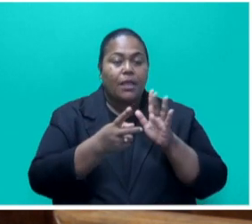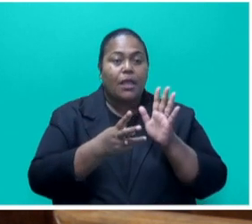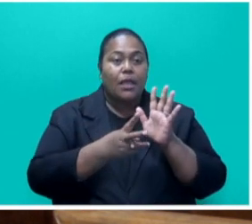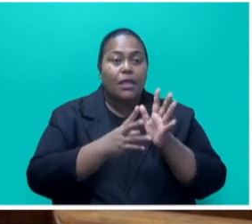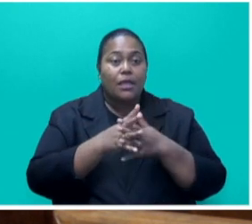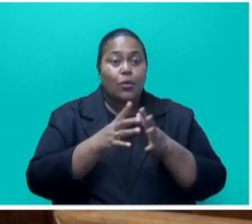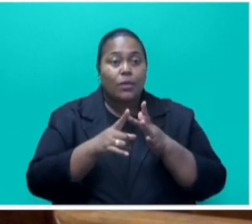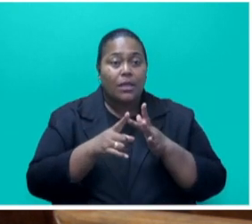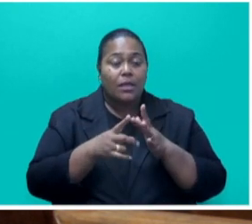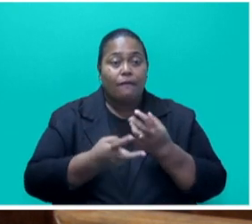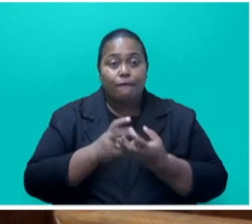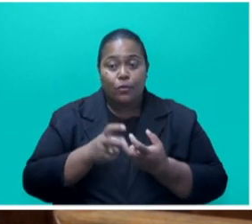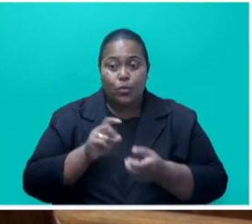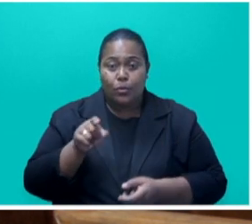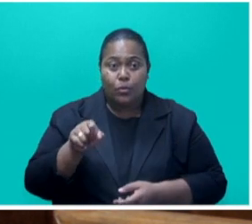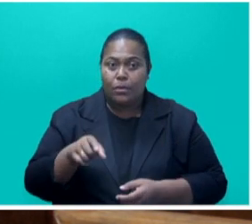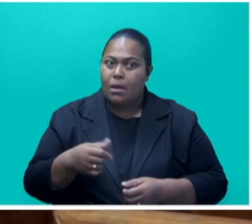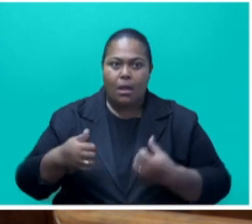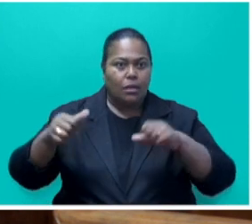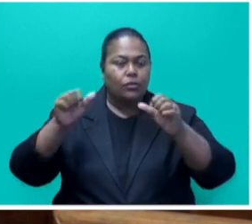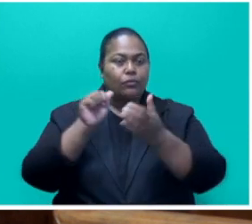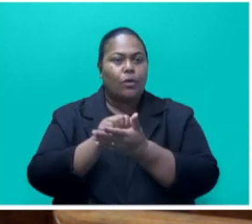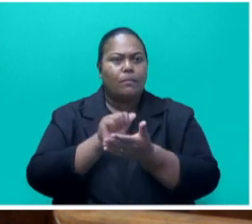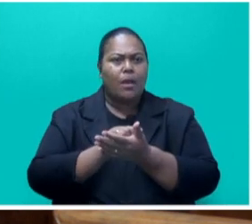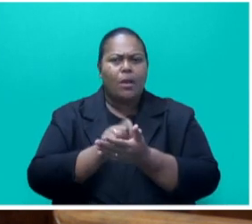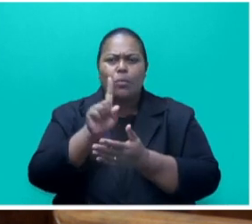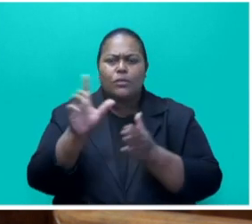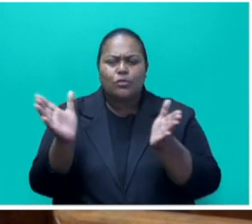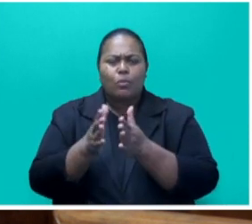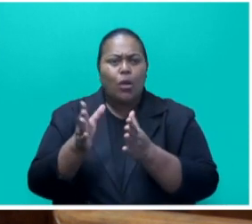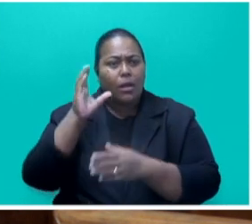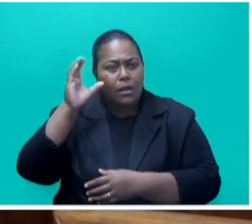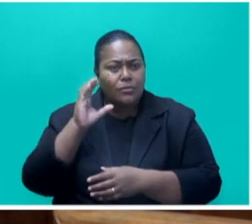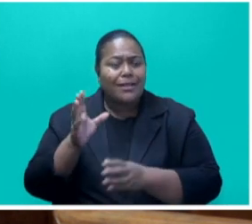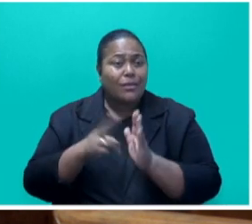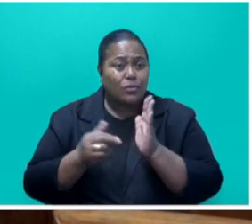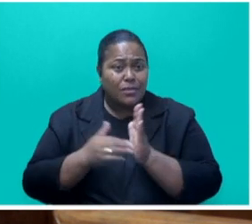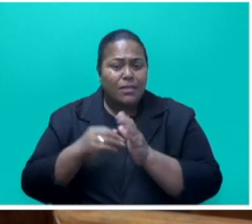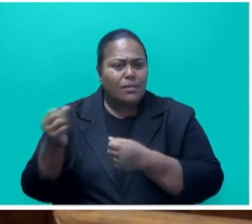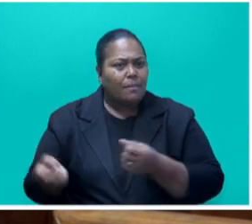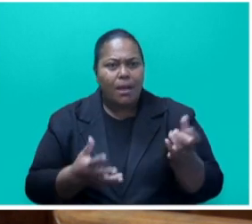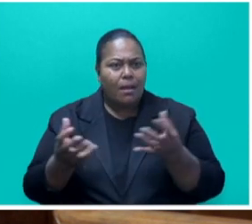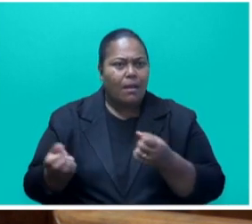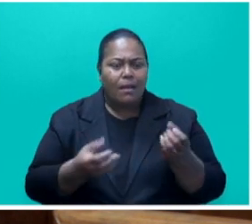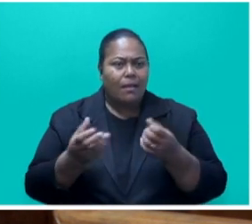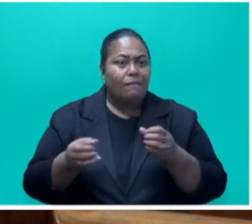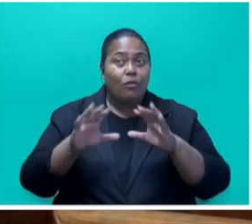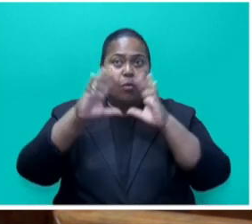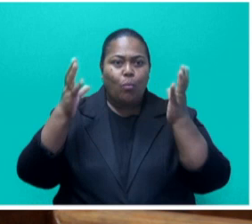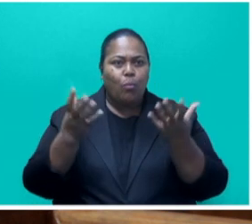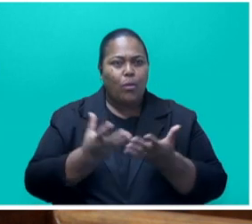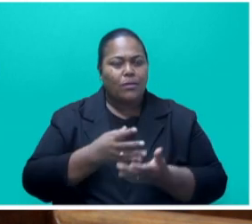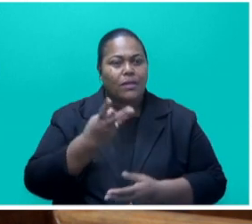New Zealand to be one of the, I think, supplying about 30% of the supply of kiwi fruit into the global market,